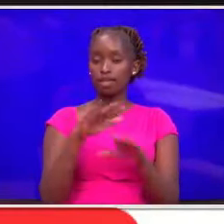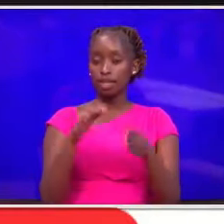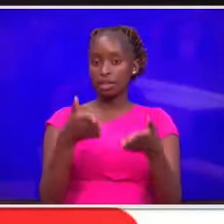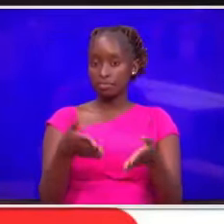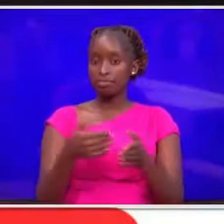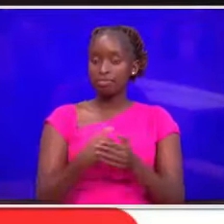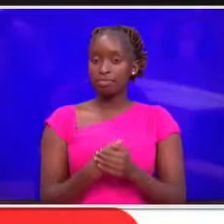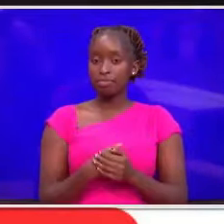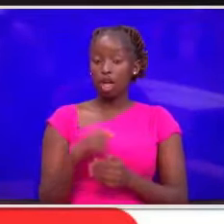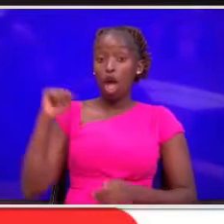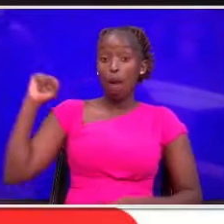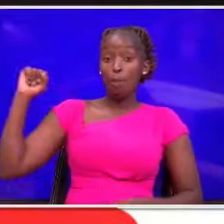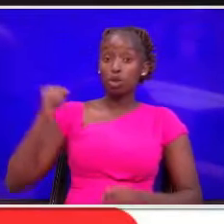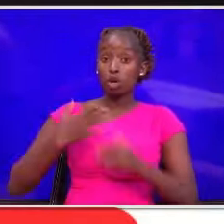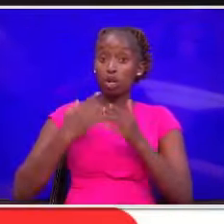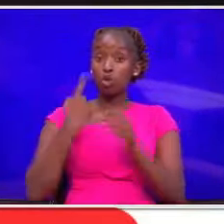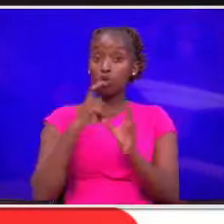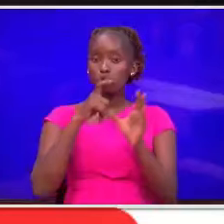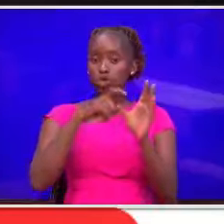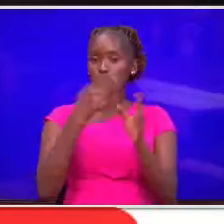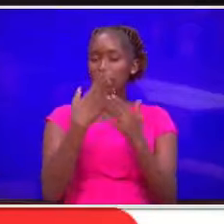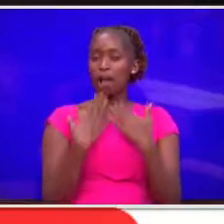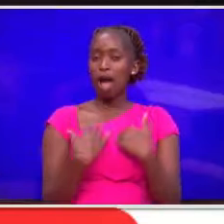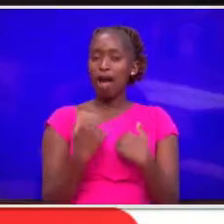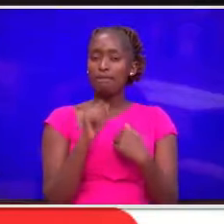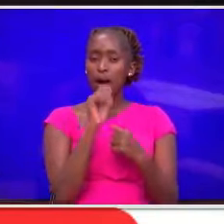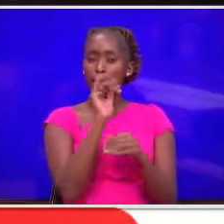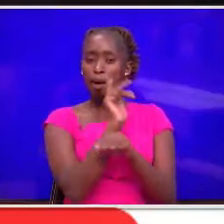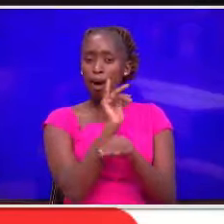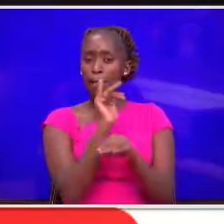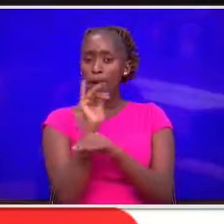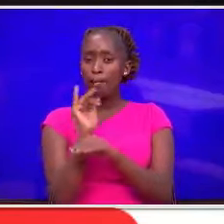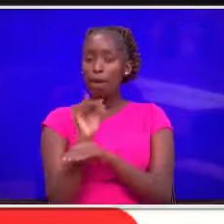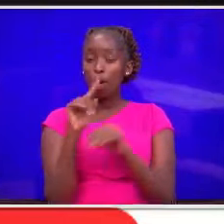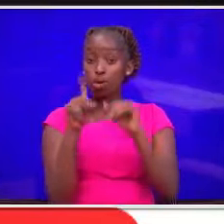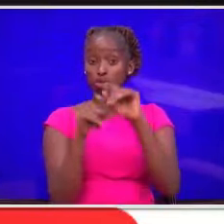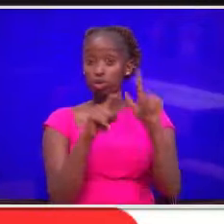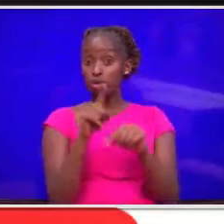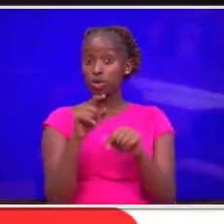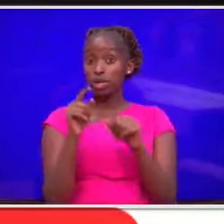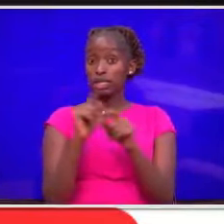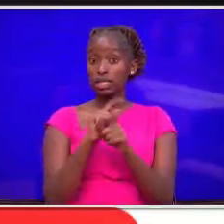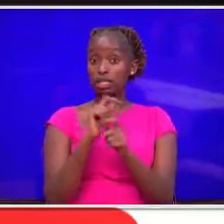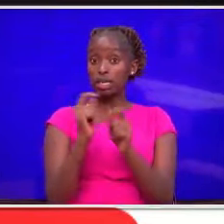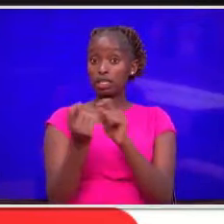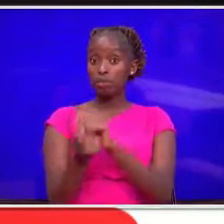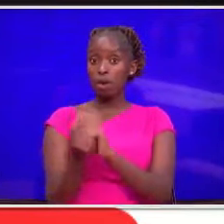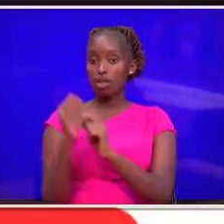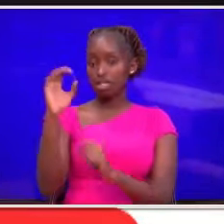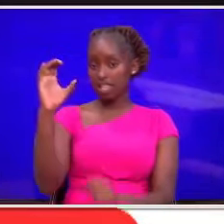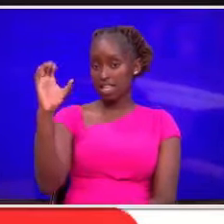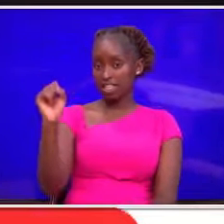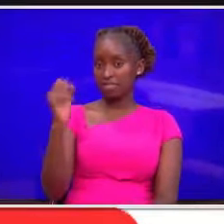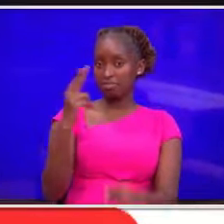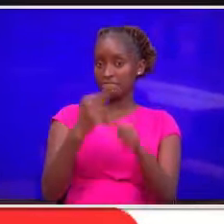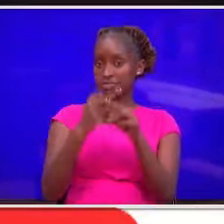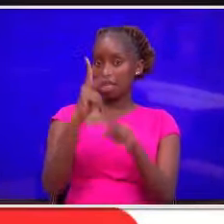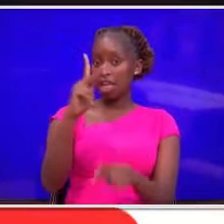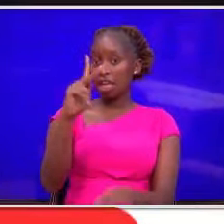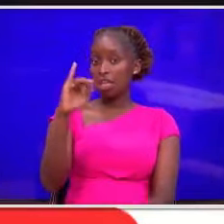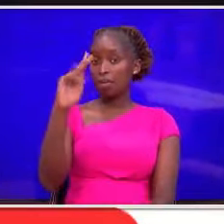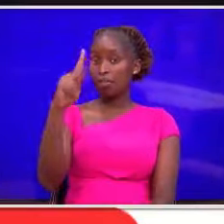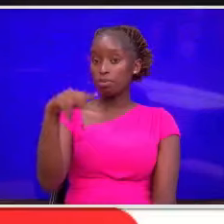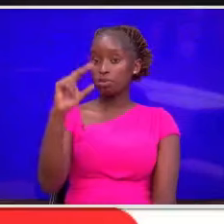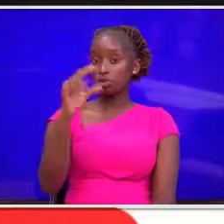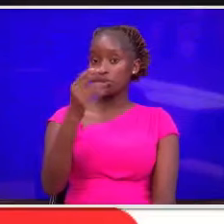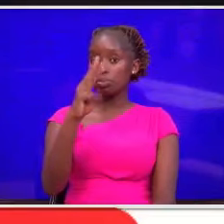who joined, they were bombarded with questions on his whereabouts. Transport CS Kipchumba Murkomen at one point having to eat